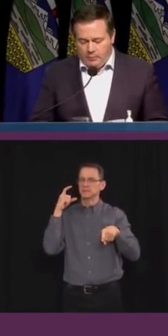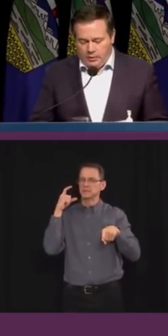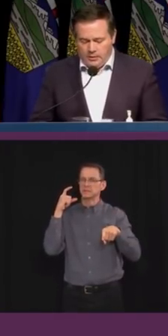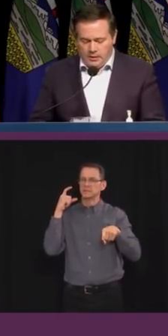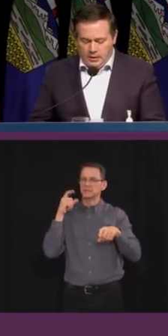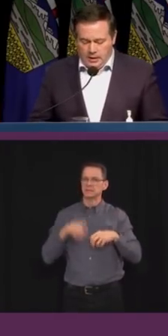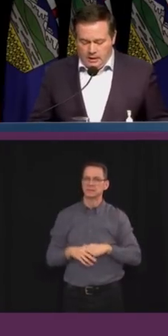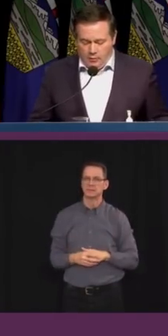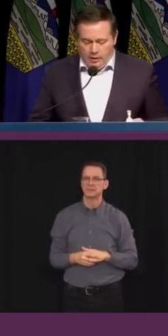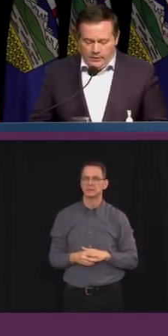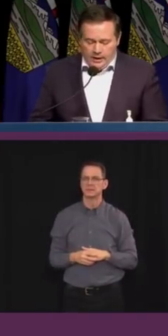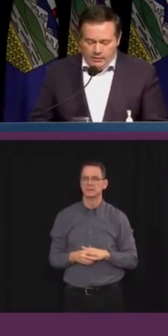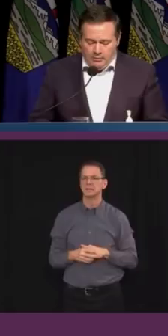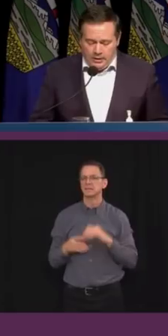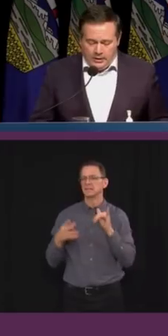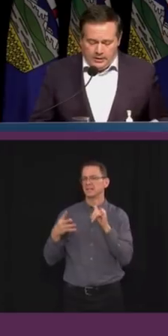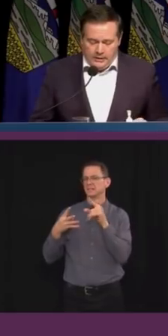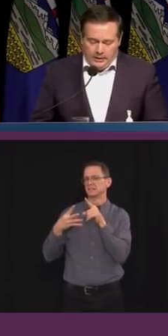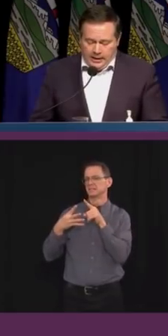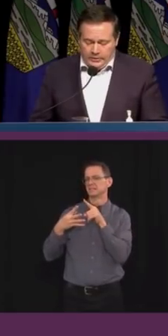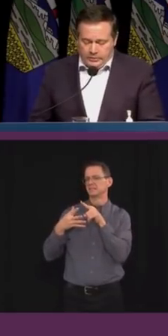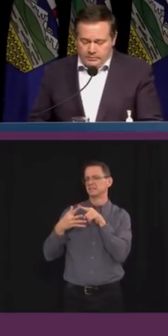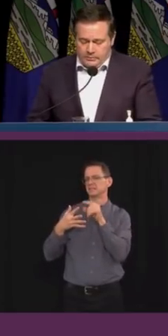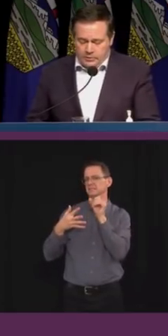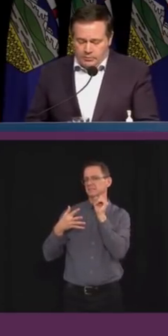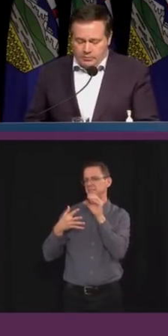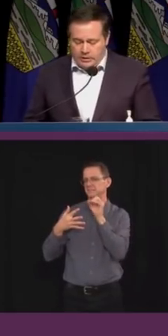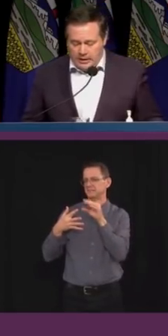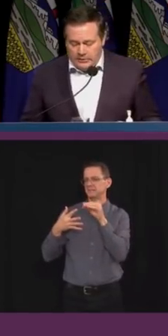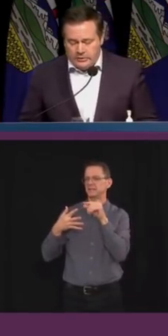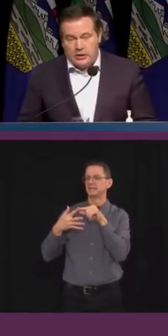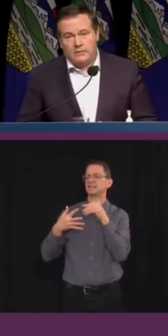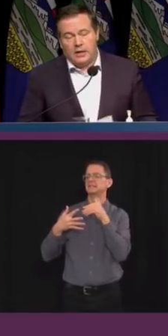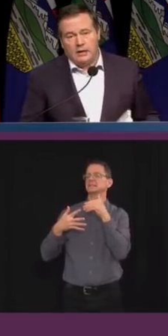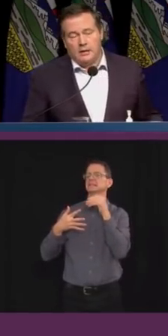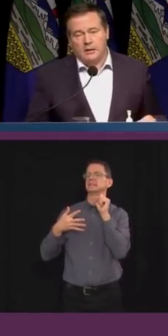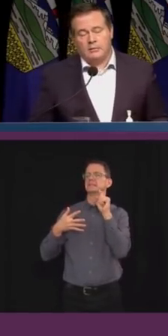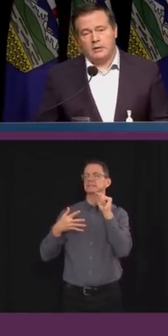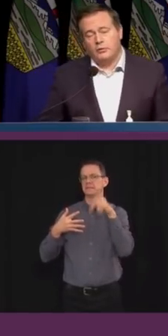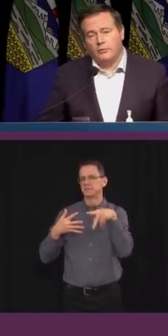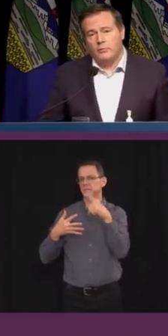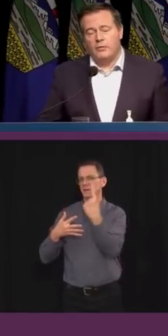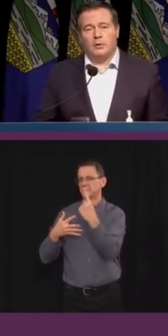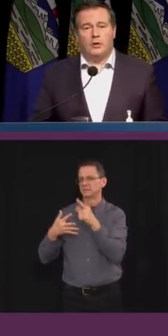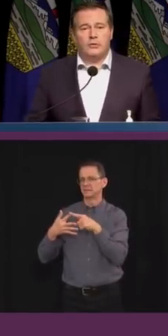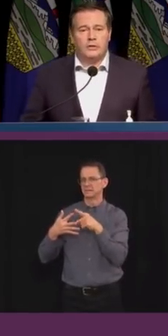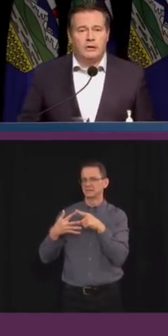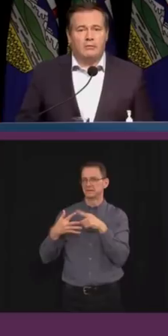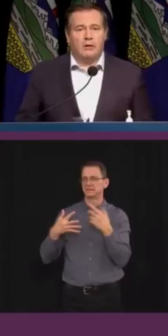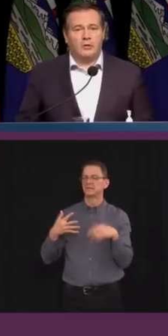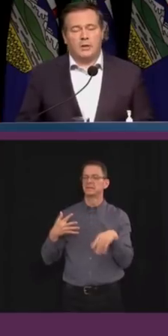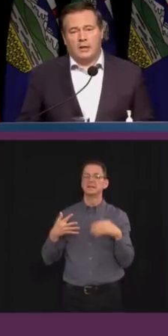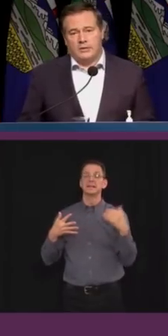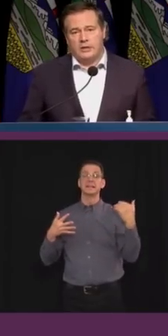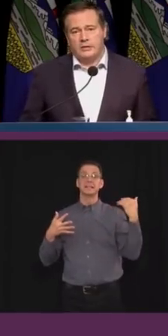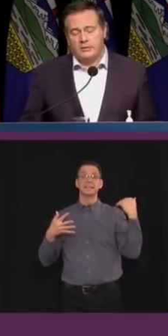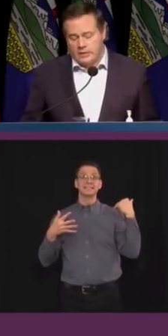to step one, we have now, in the last two or three days, achieved the threshold of moving below